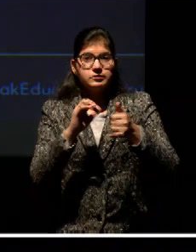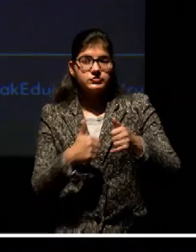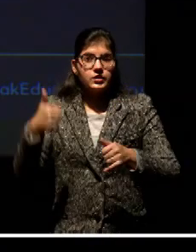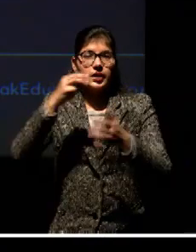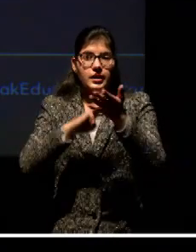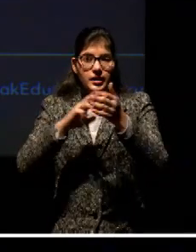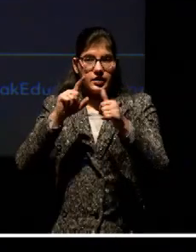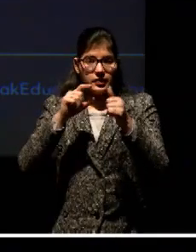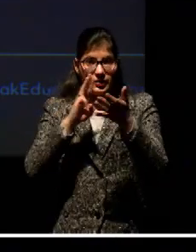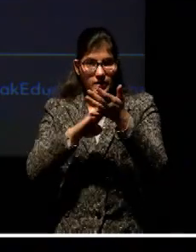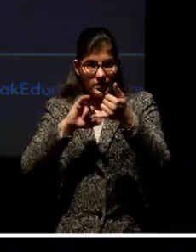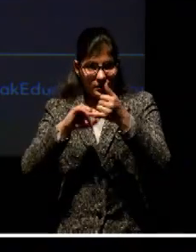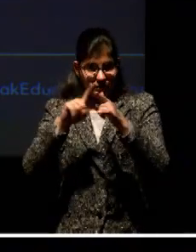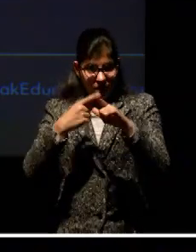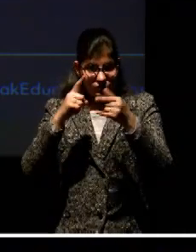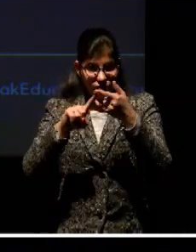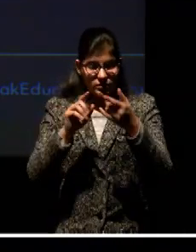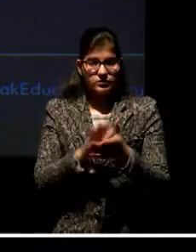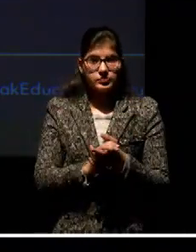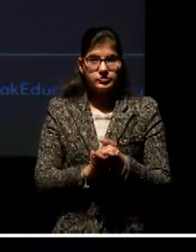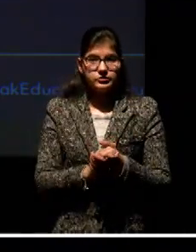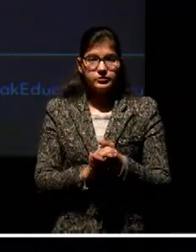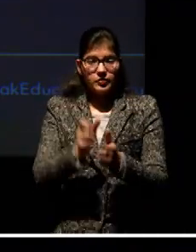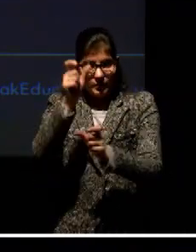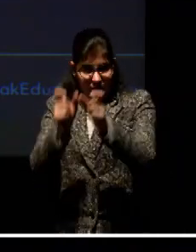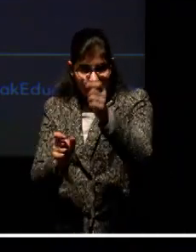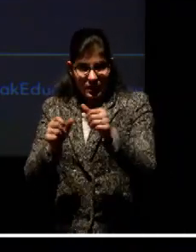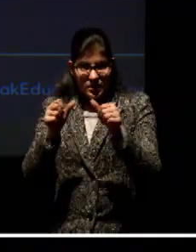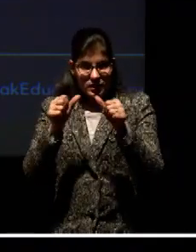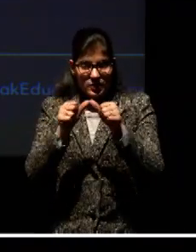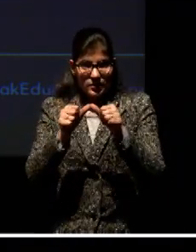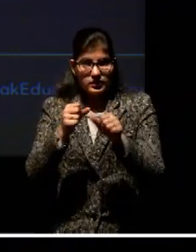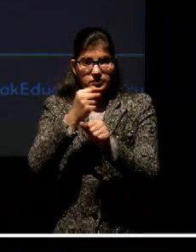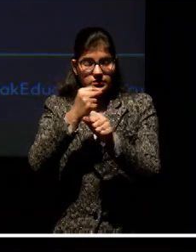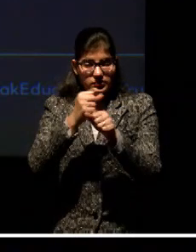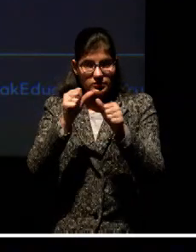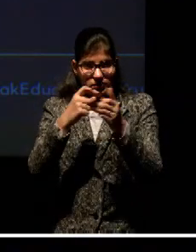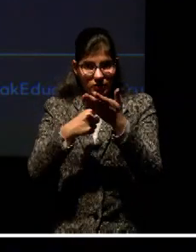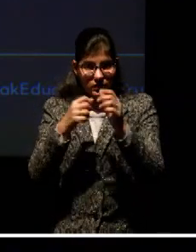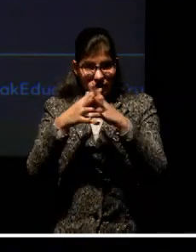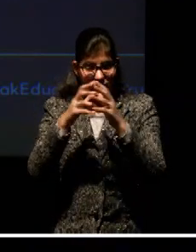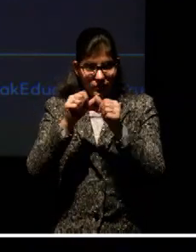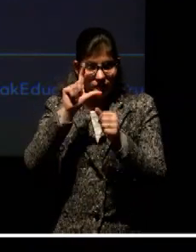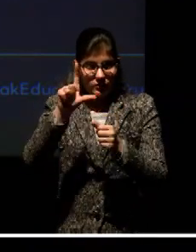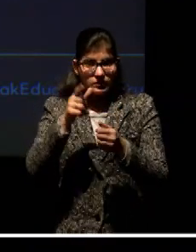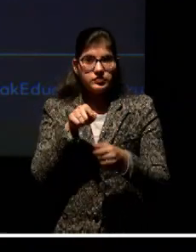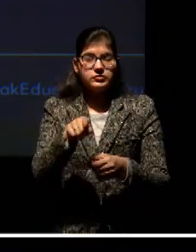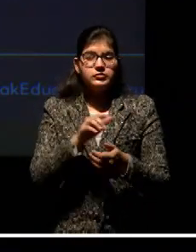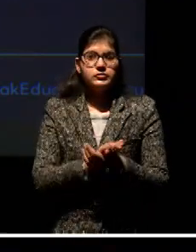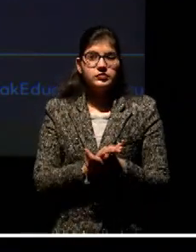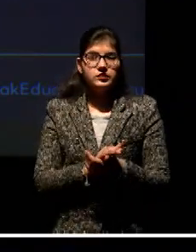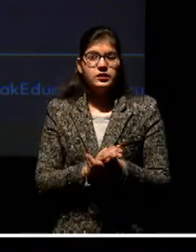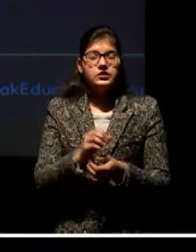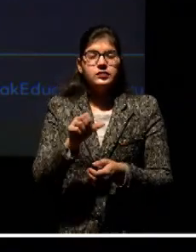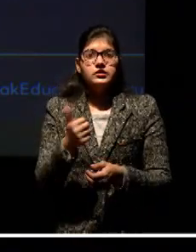ministry, which deals with persons with disability. Rajesh Agarwalji has done commendable job in the past in UIDI, as well as many other